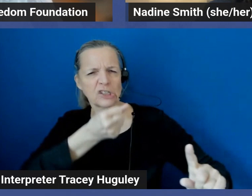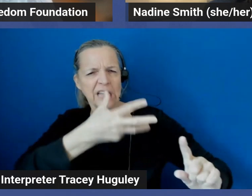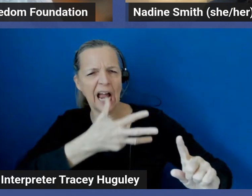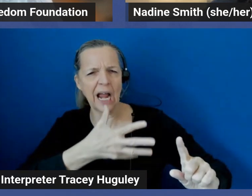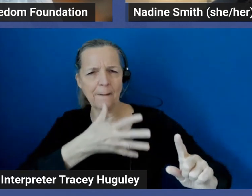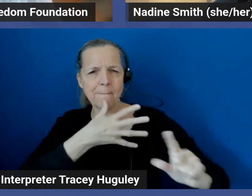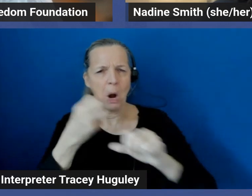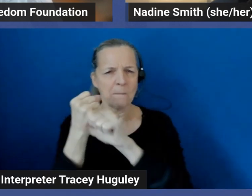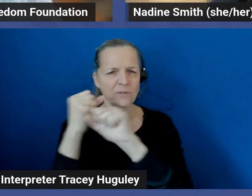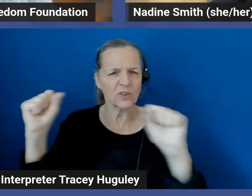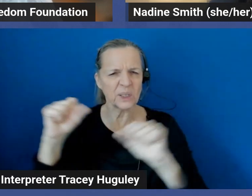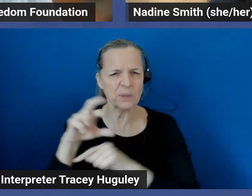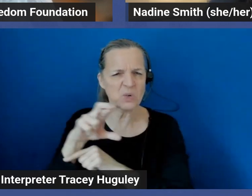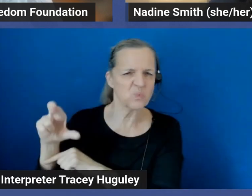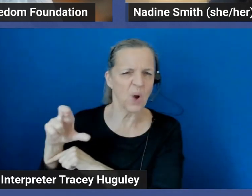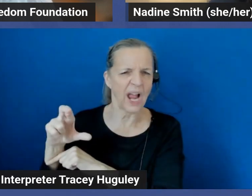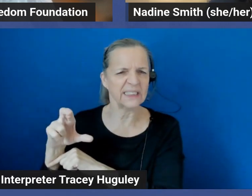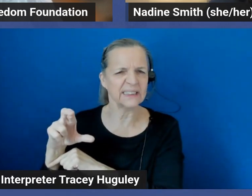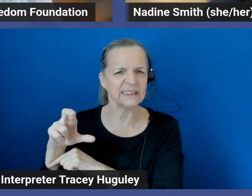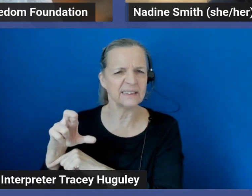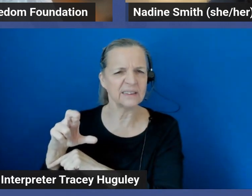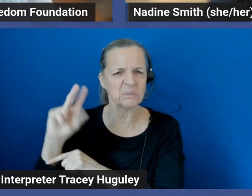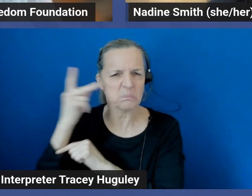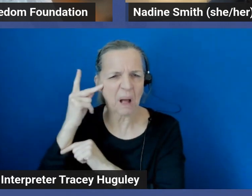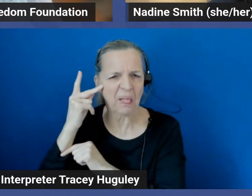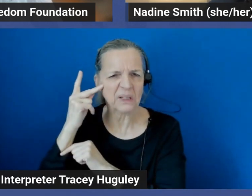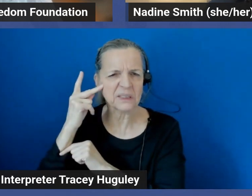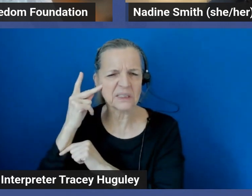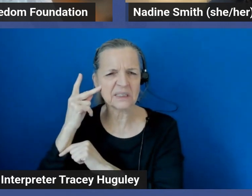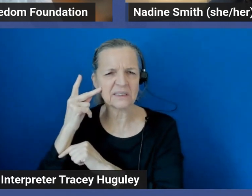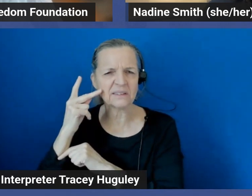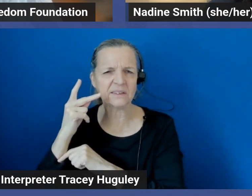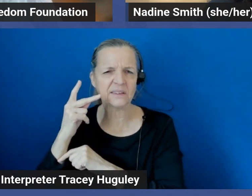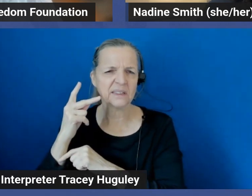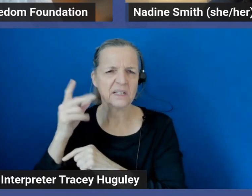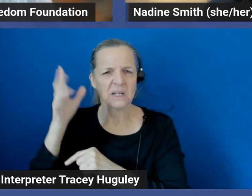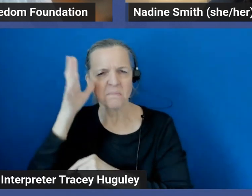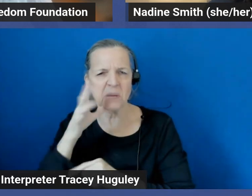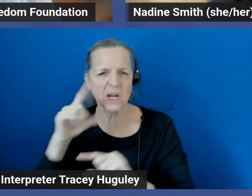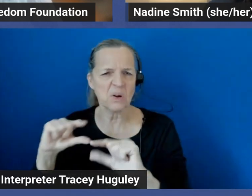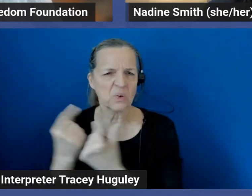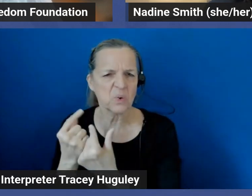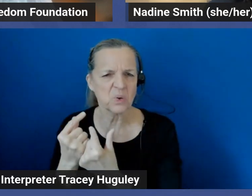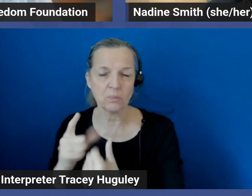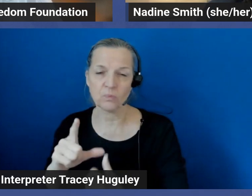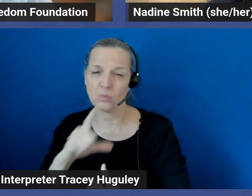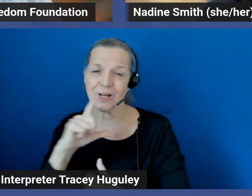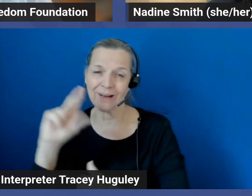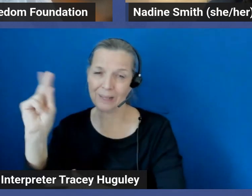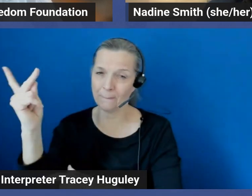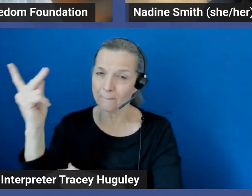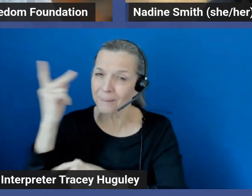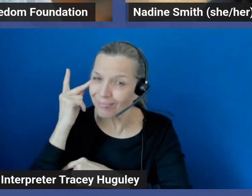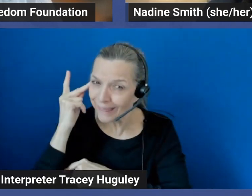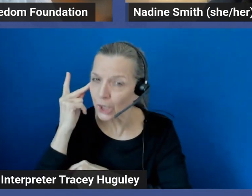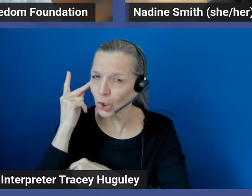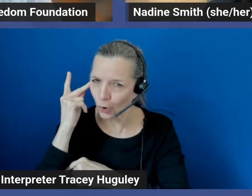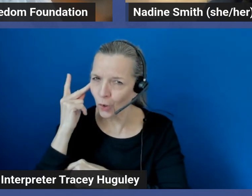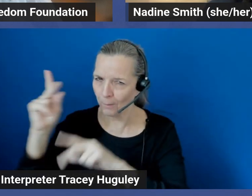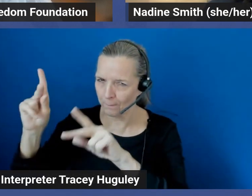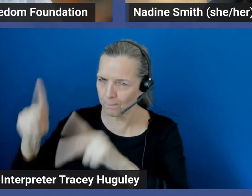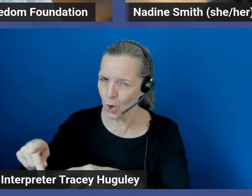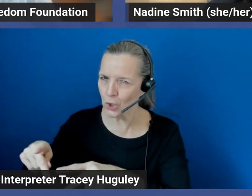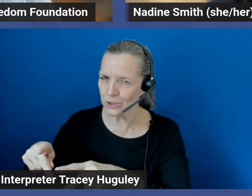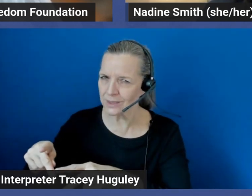this right-wing cosplaying parents group, which is really a group of political operatives funded by